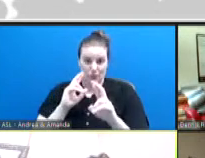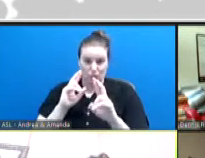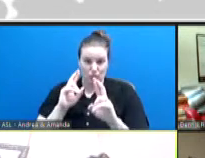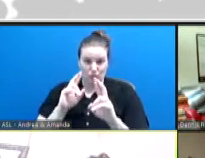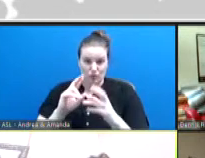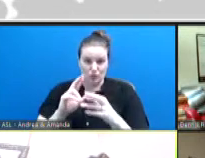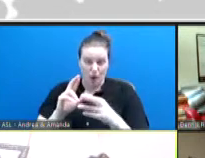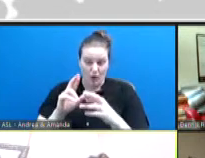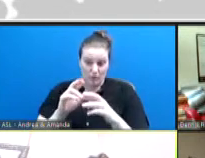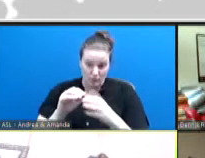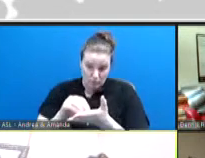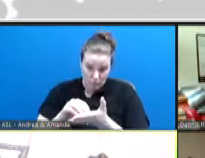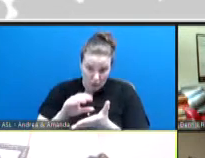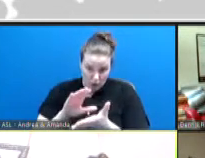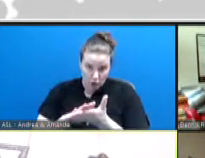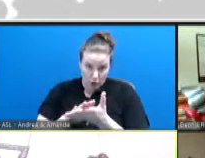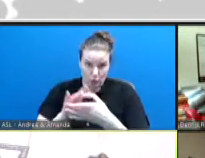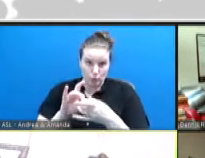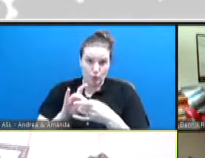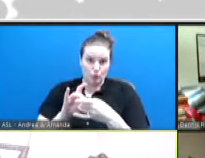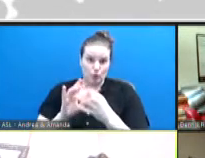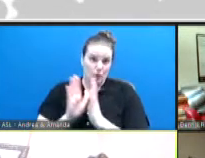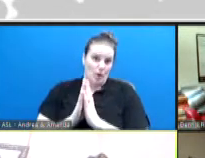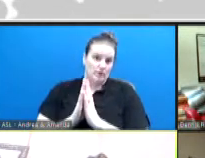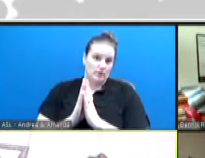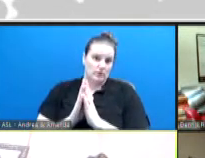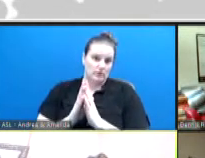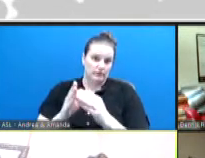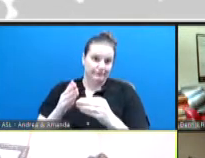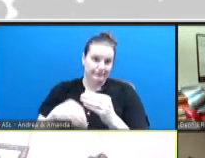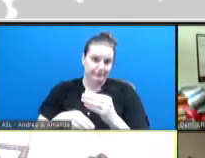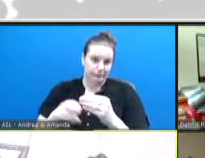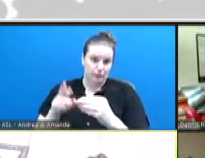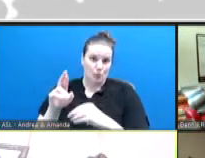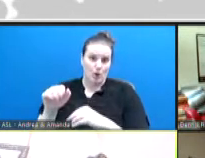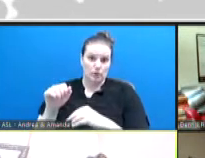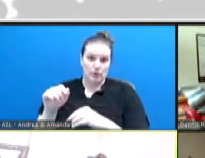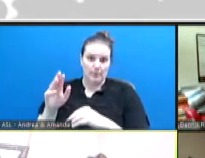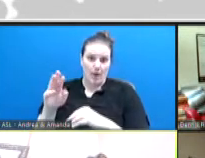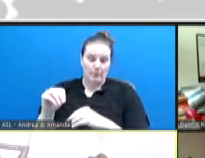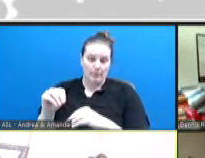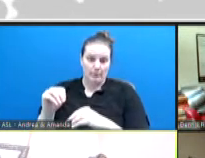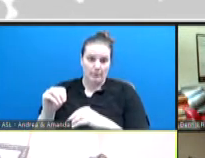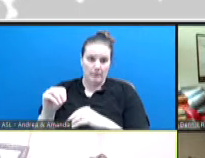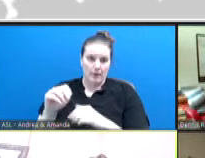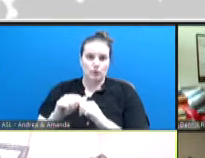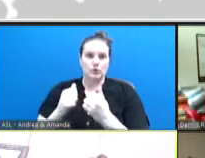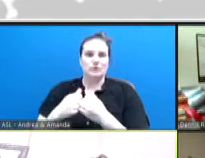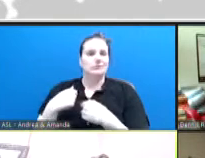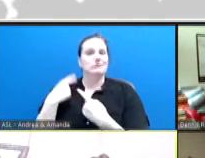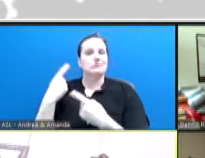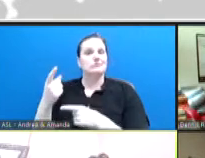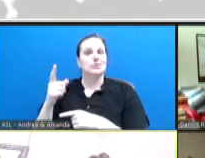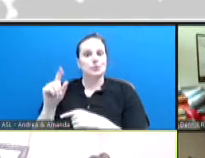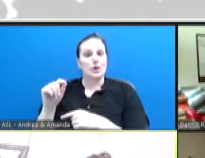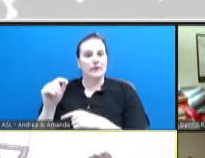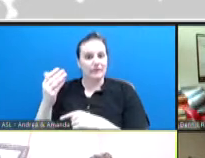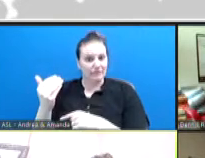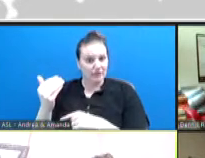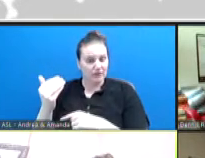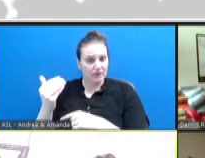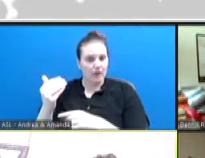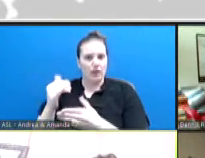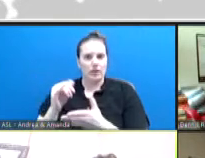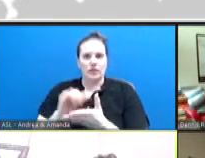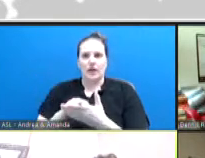forms have been formally completed by Rosenbaum and Associates as a COCO since 2015? And that's that